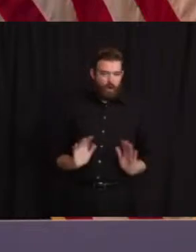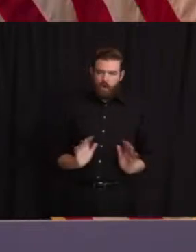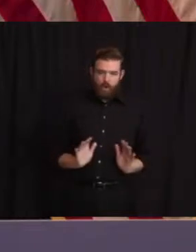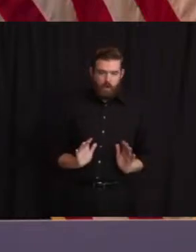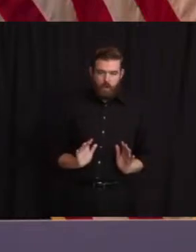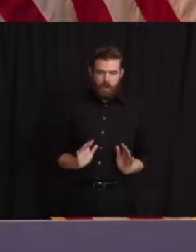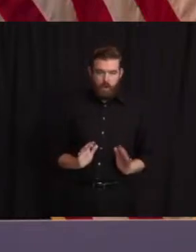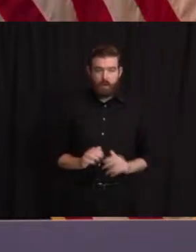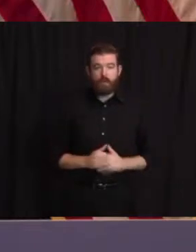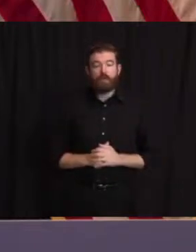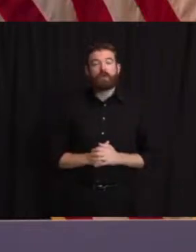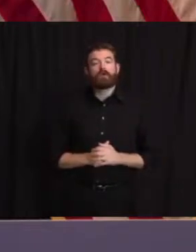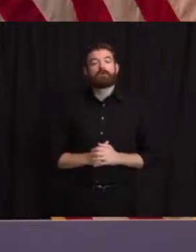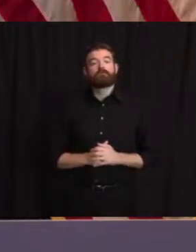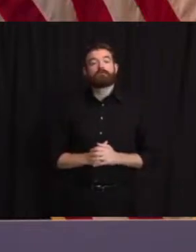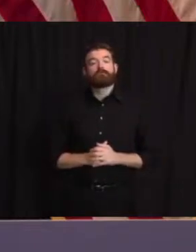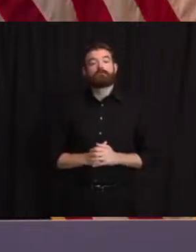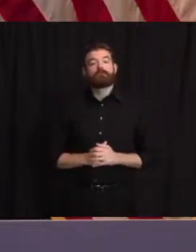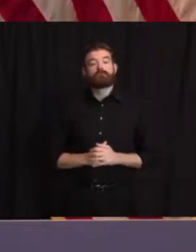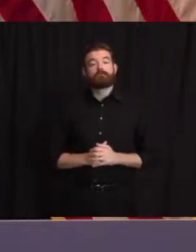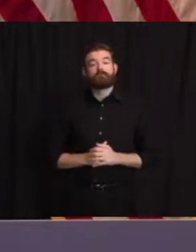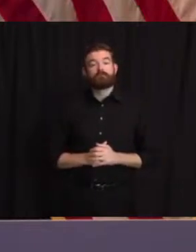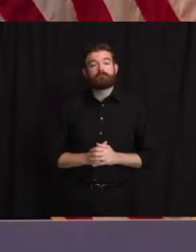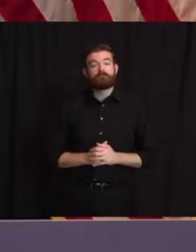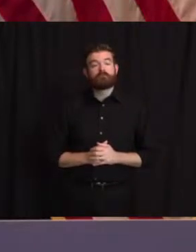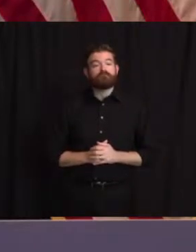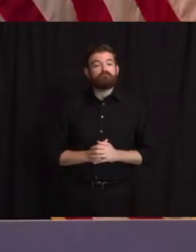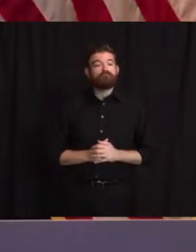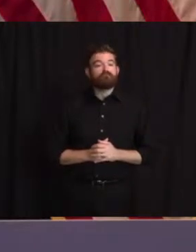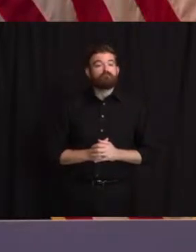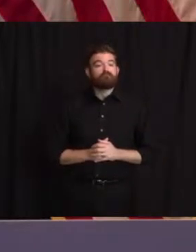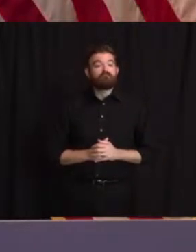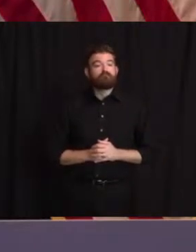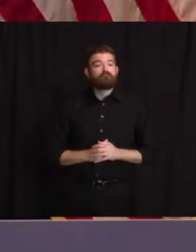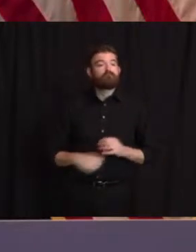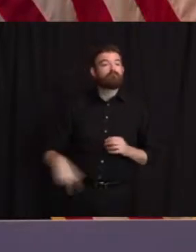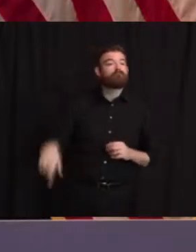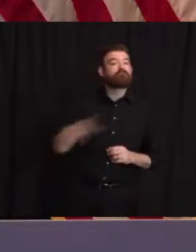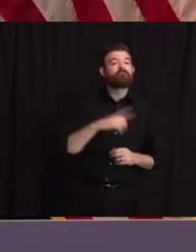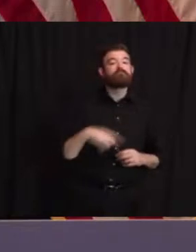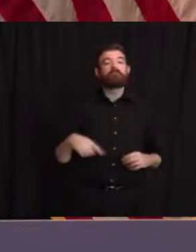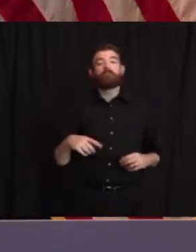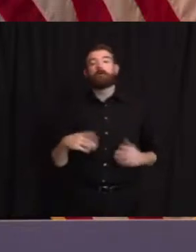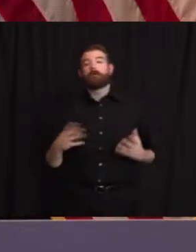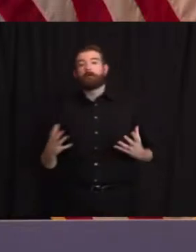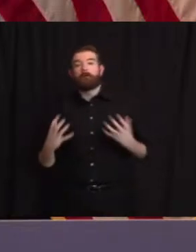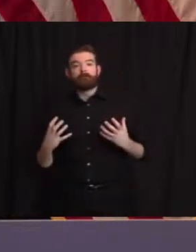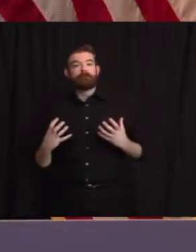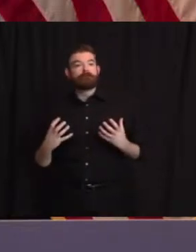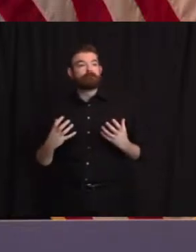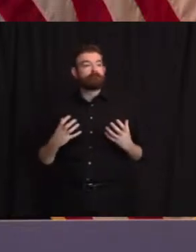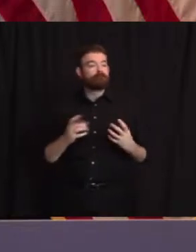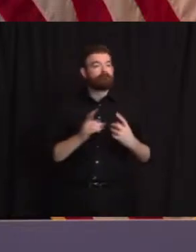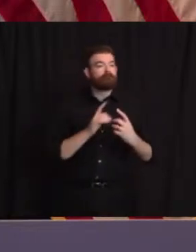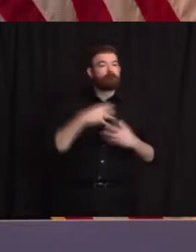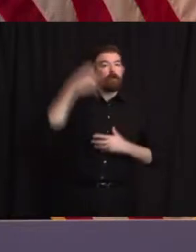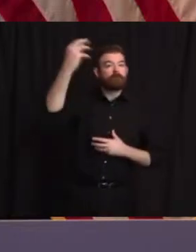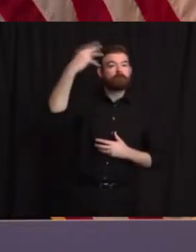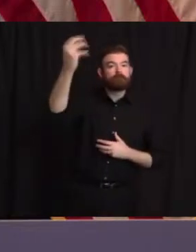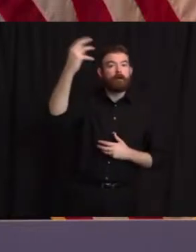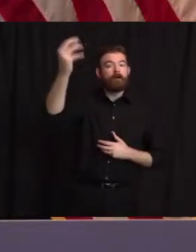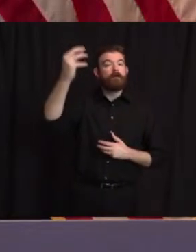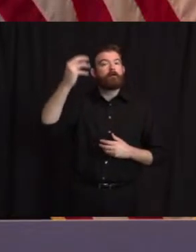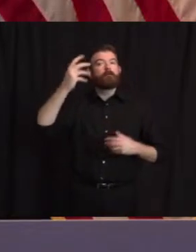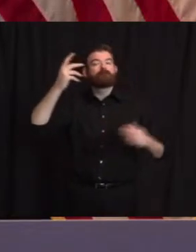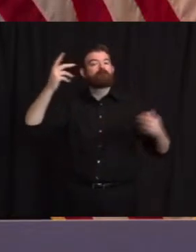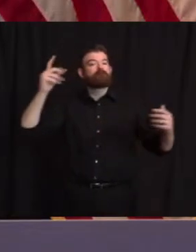those who want to have some sort of an outdoor, properly socially distant graduation ceremony, your hope is